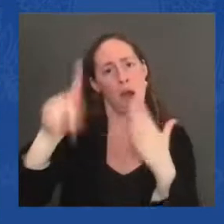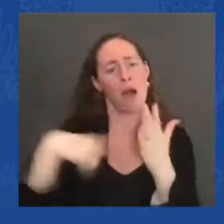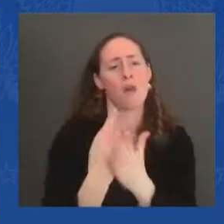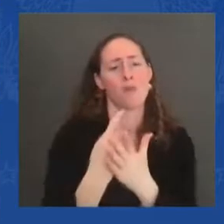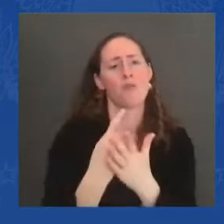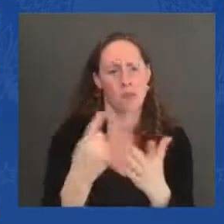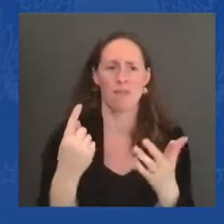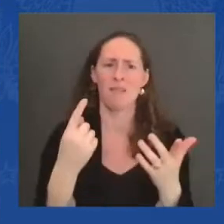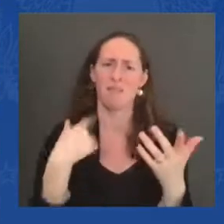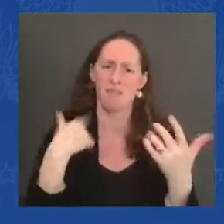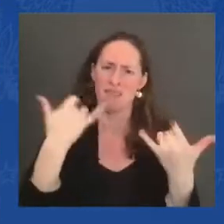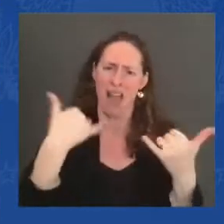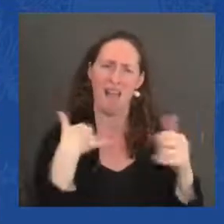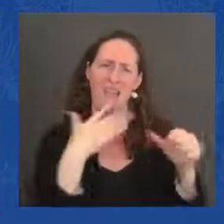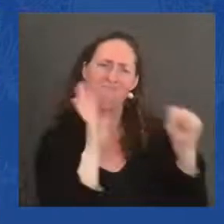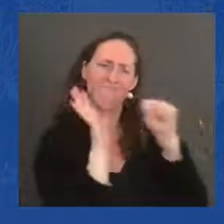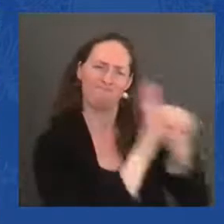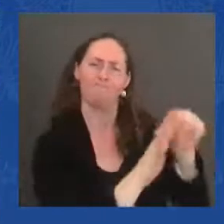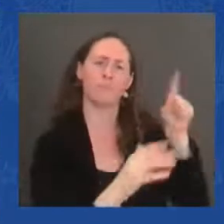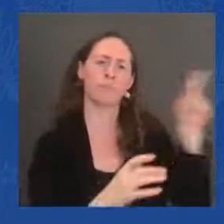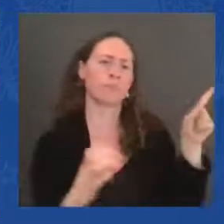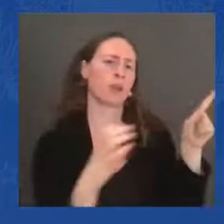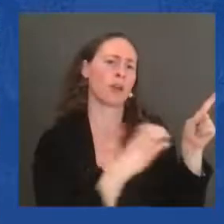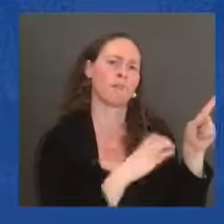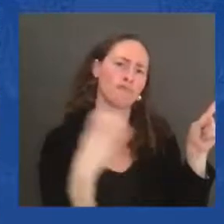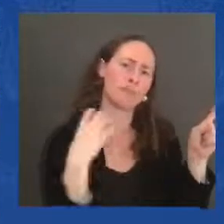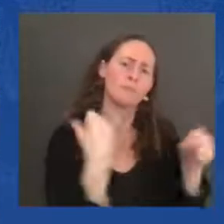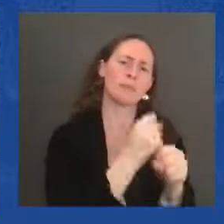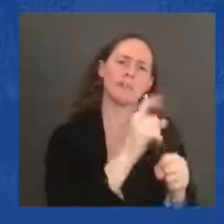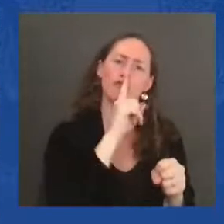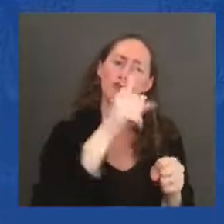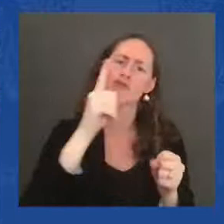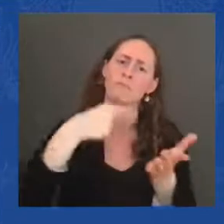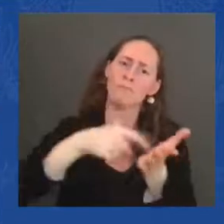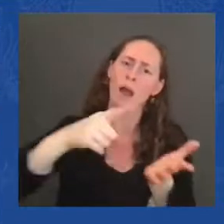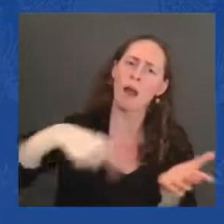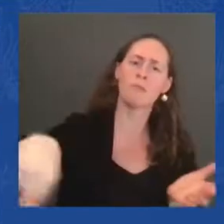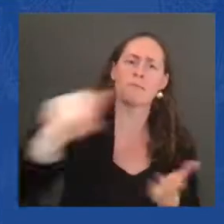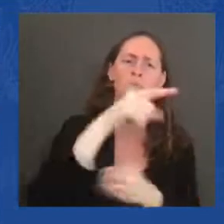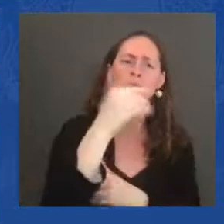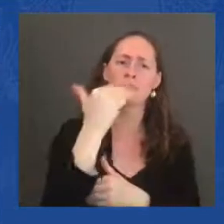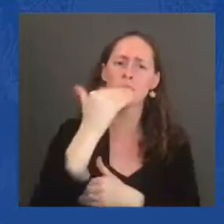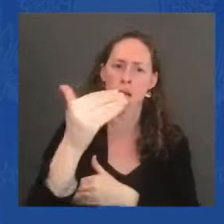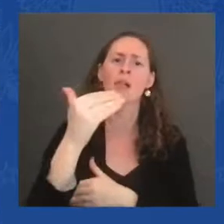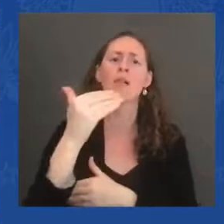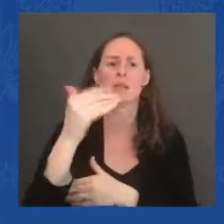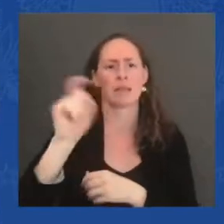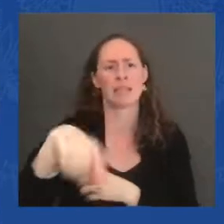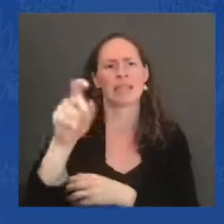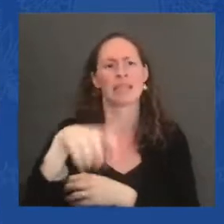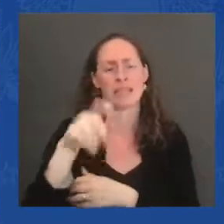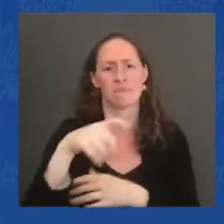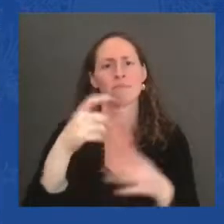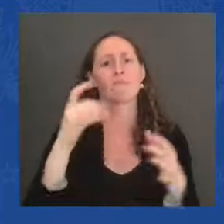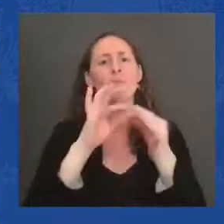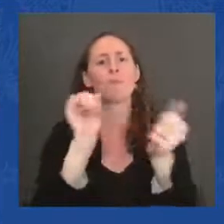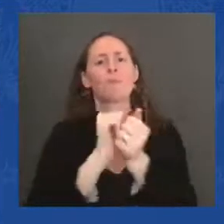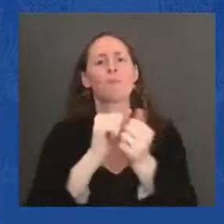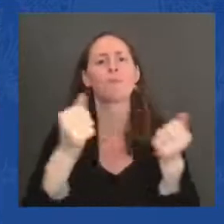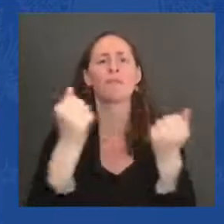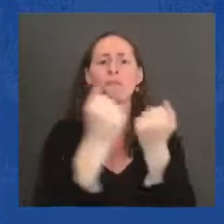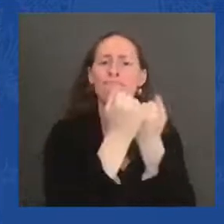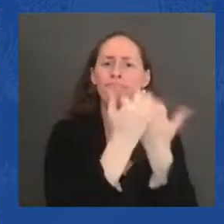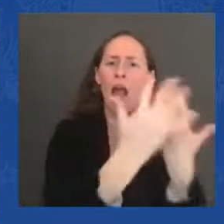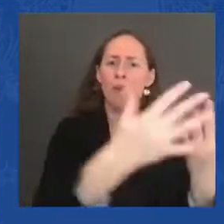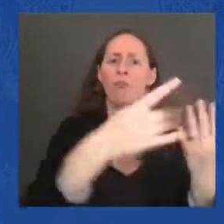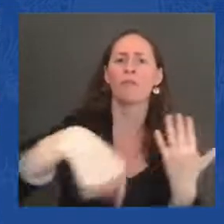FEMA, 33 fire management assistant grants to help states pay for the cost of firefighting. It's still not enough. The costs